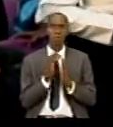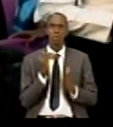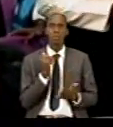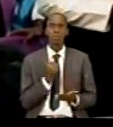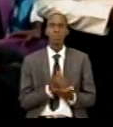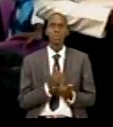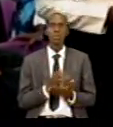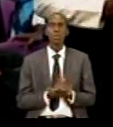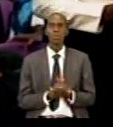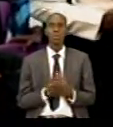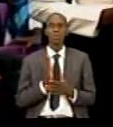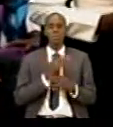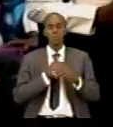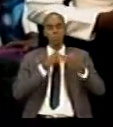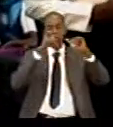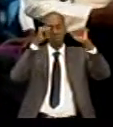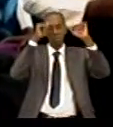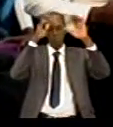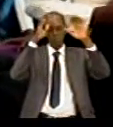Our Father,